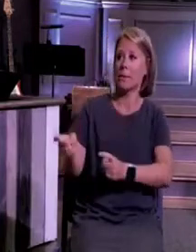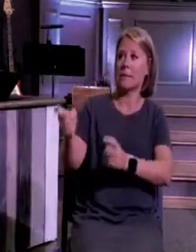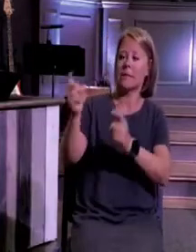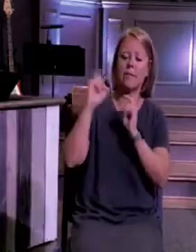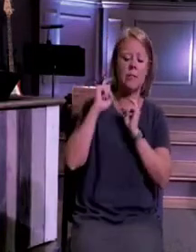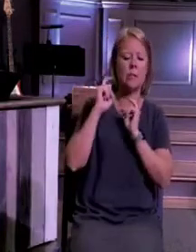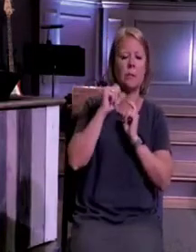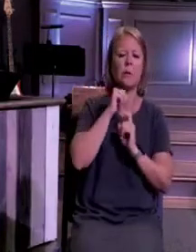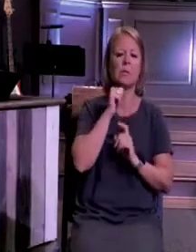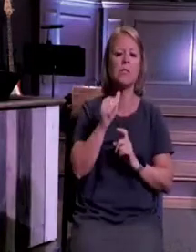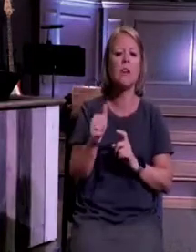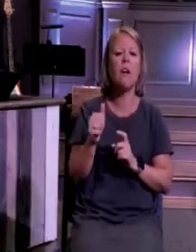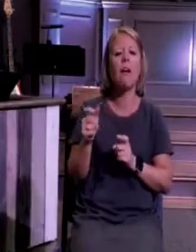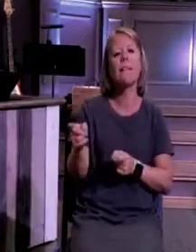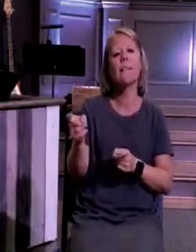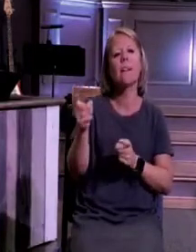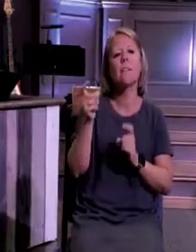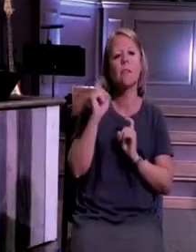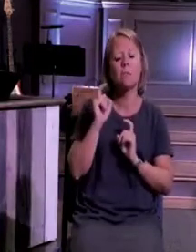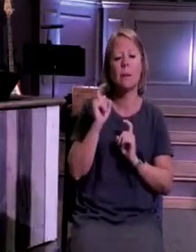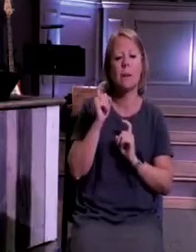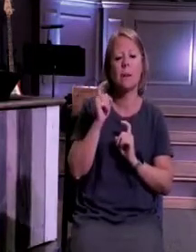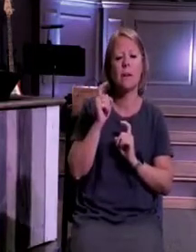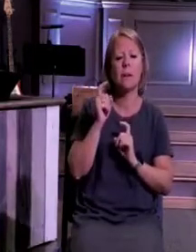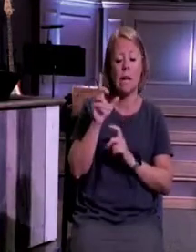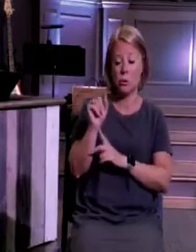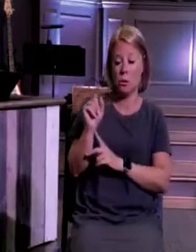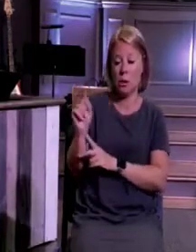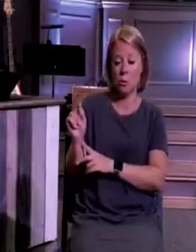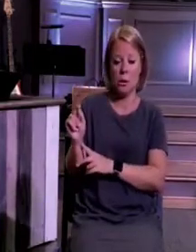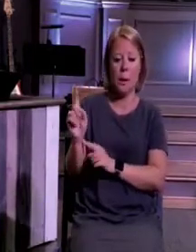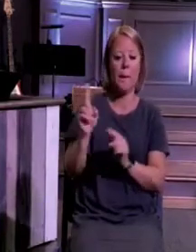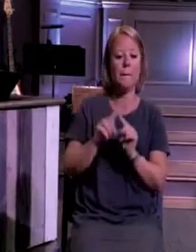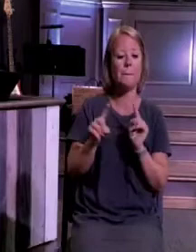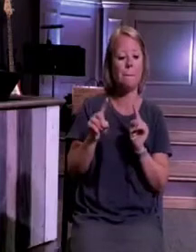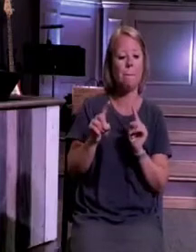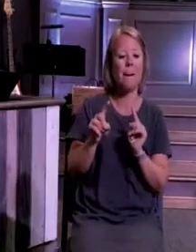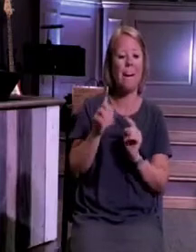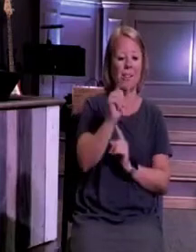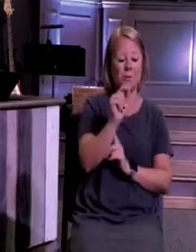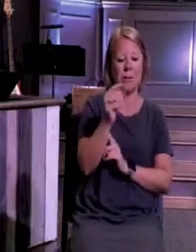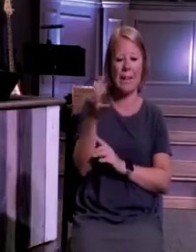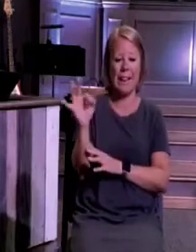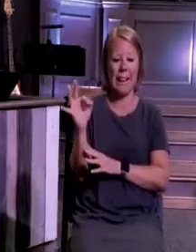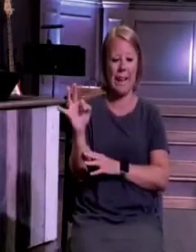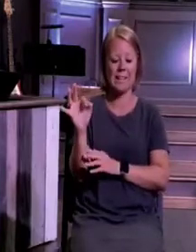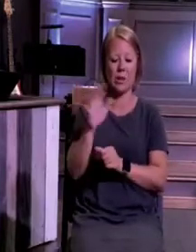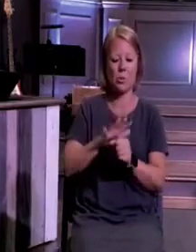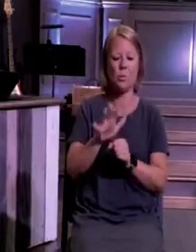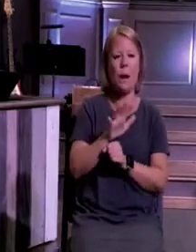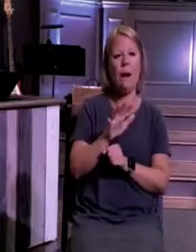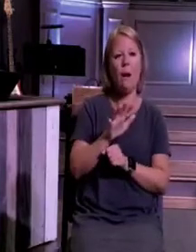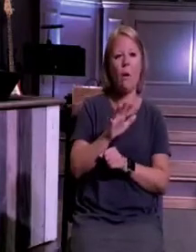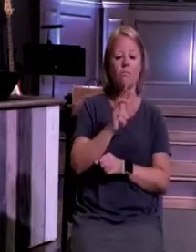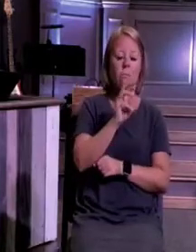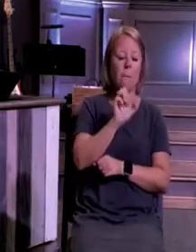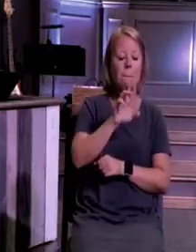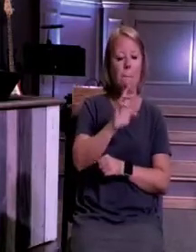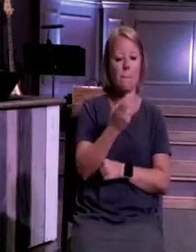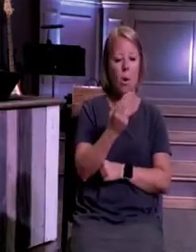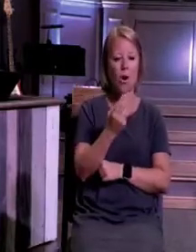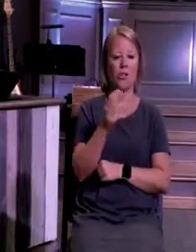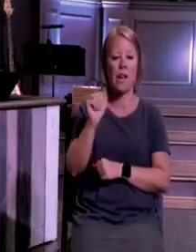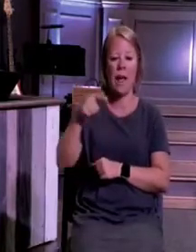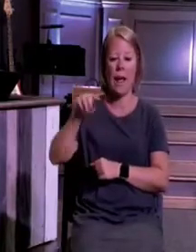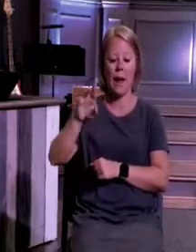was not given to me in 2020, but rather in 2019, around March and April of